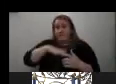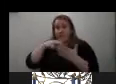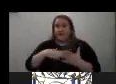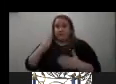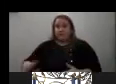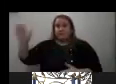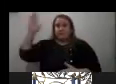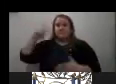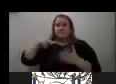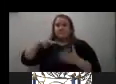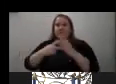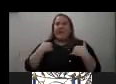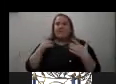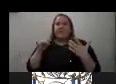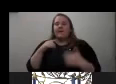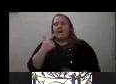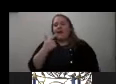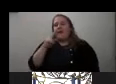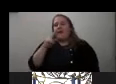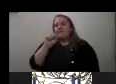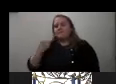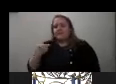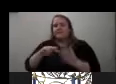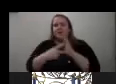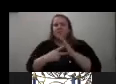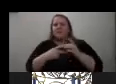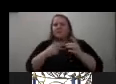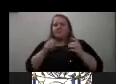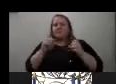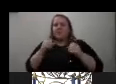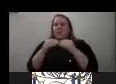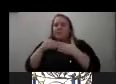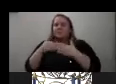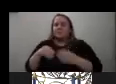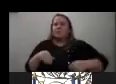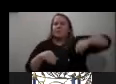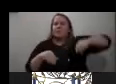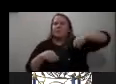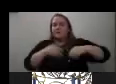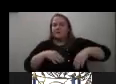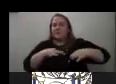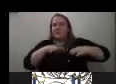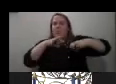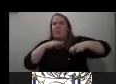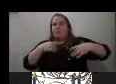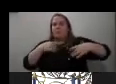arm, there's like a built-in gusset to the under part of the sleeve. So works out